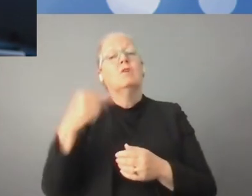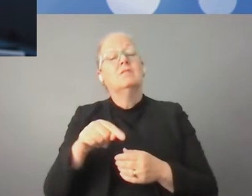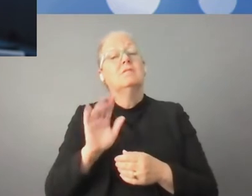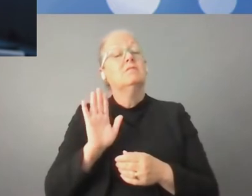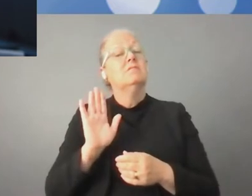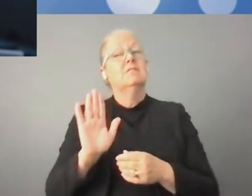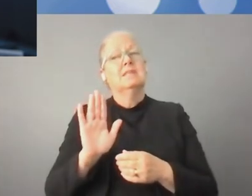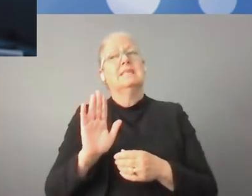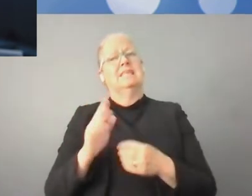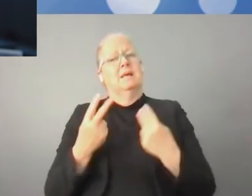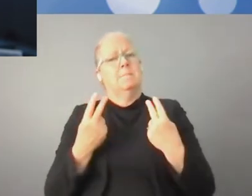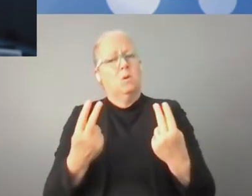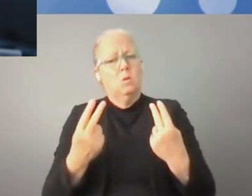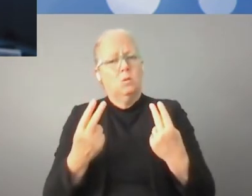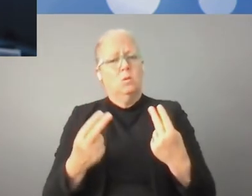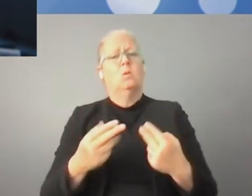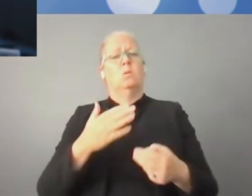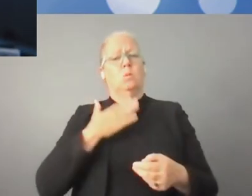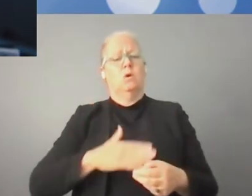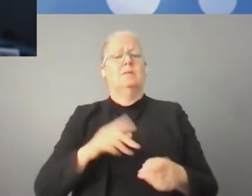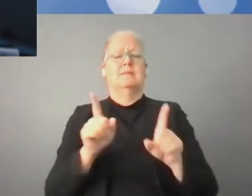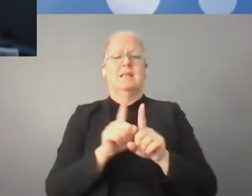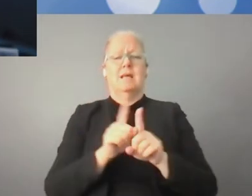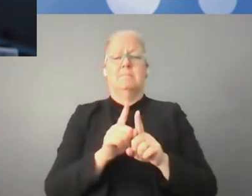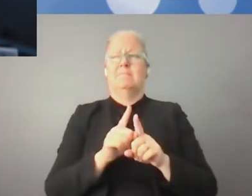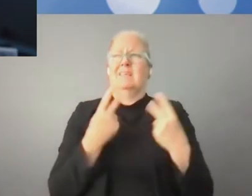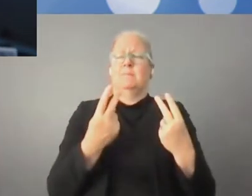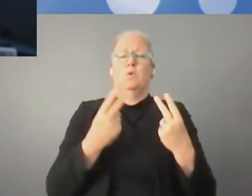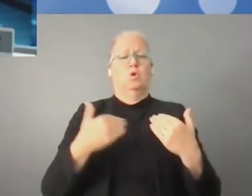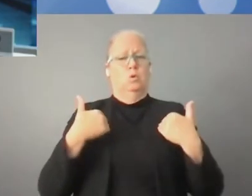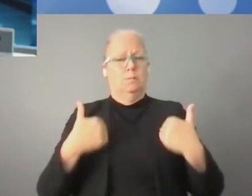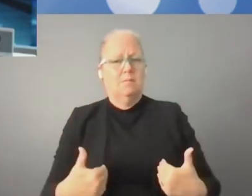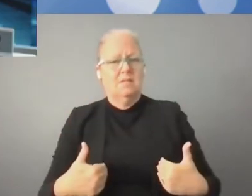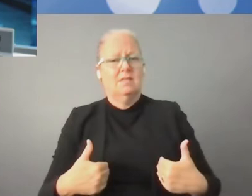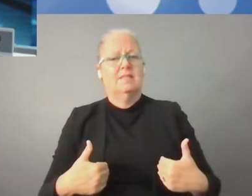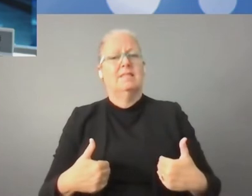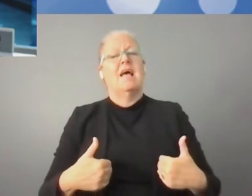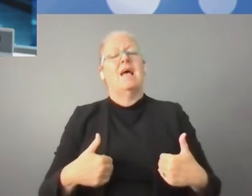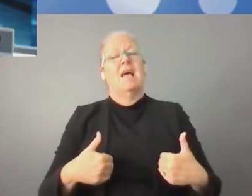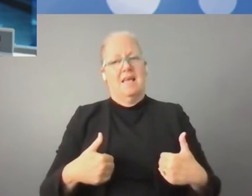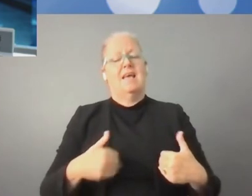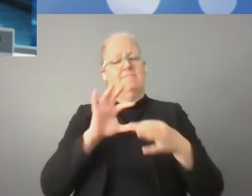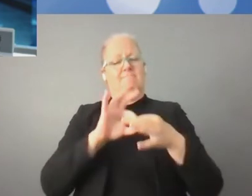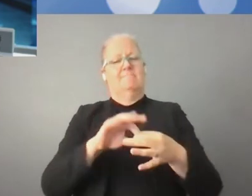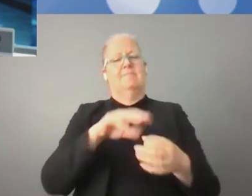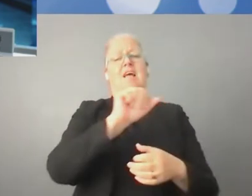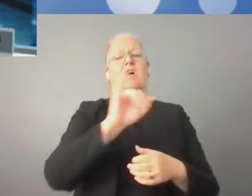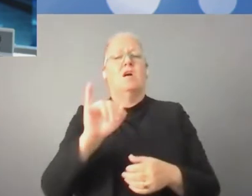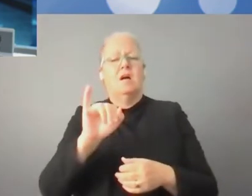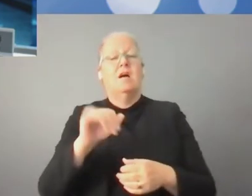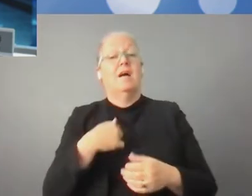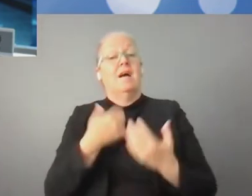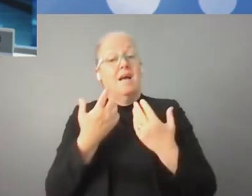ai that must work for the benefit of society russia recently developed and